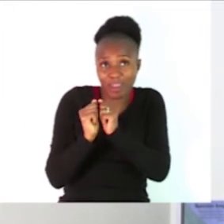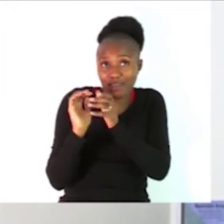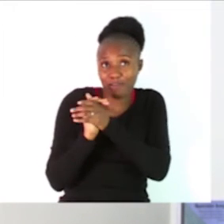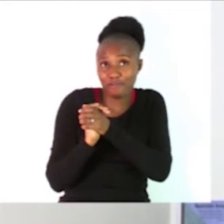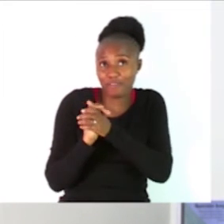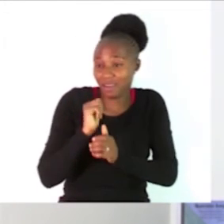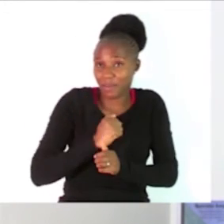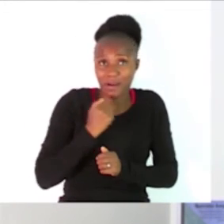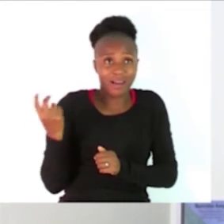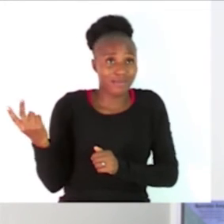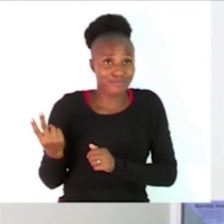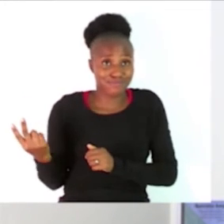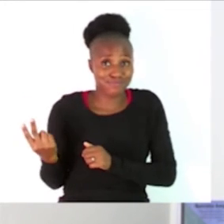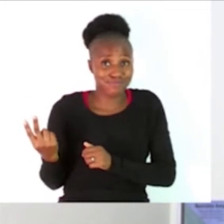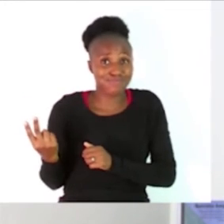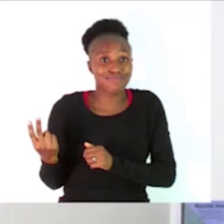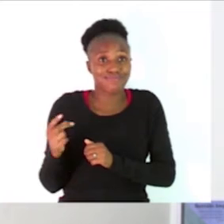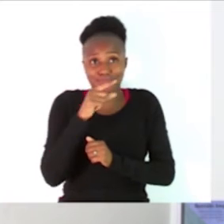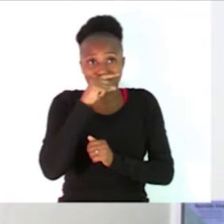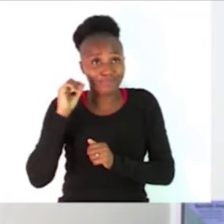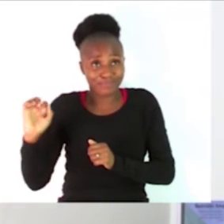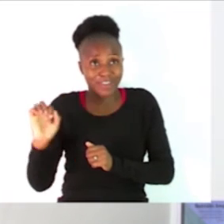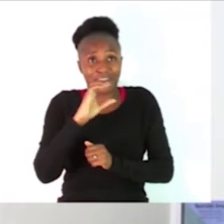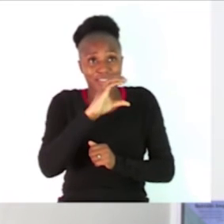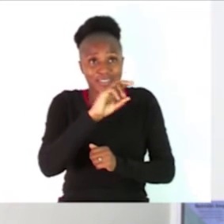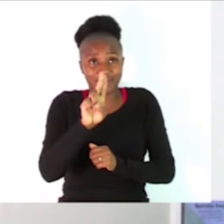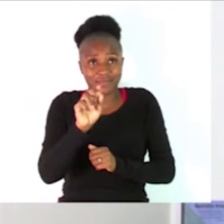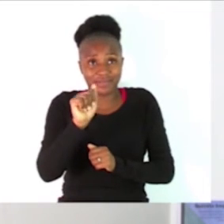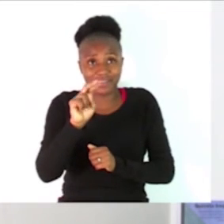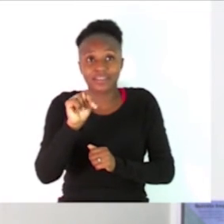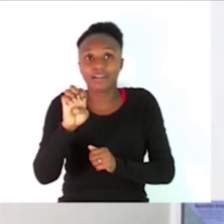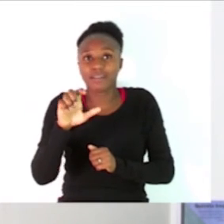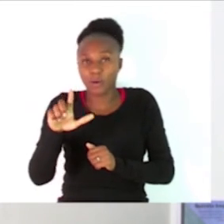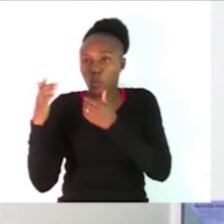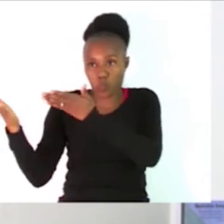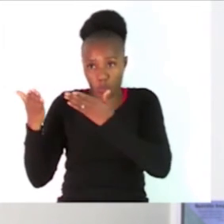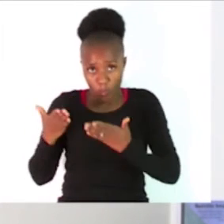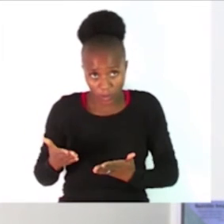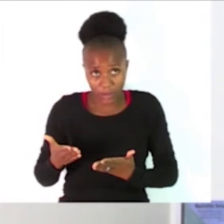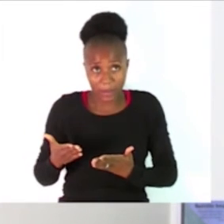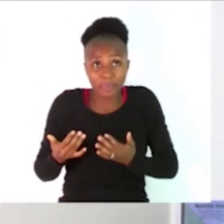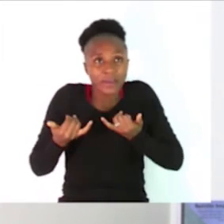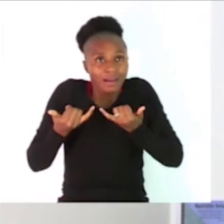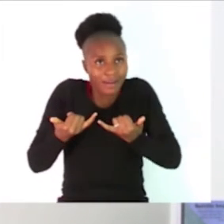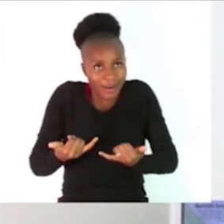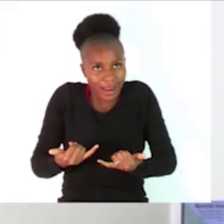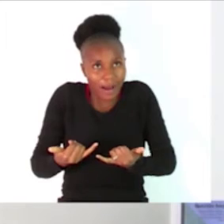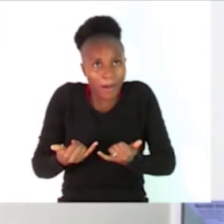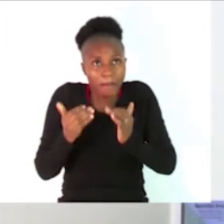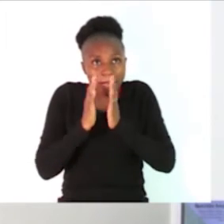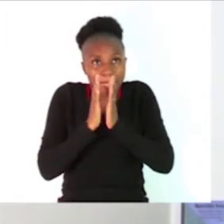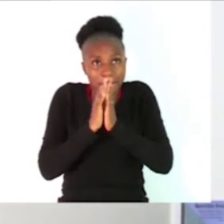joined with by my friend Chanel. Welcome, Chanel. And before we start with anything,